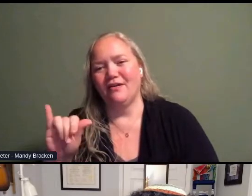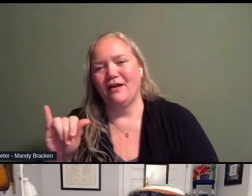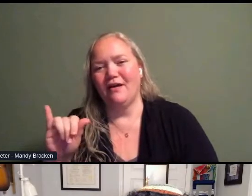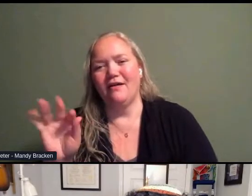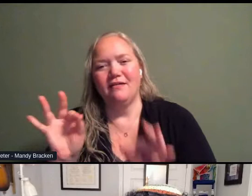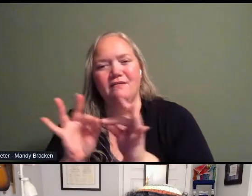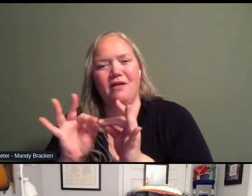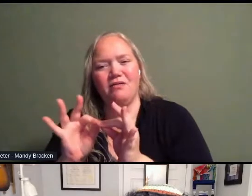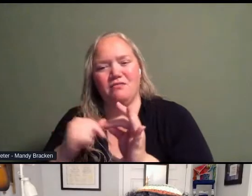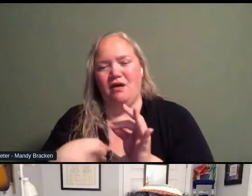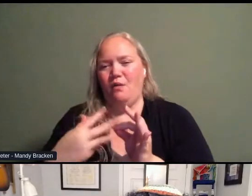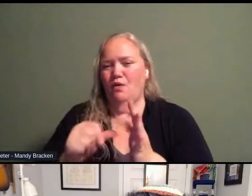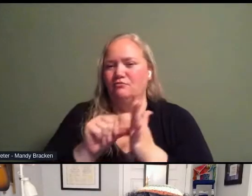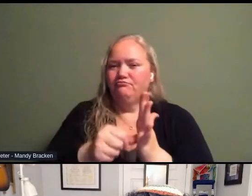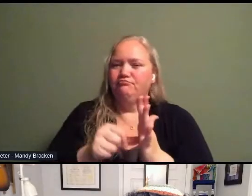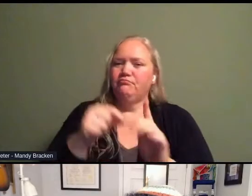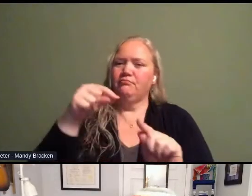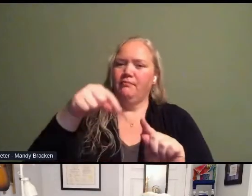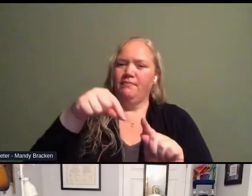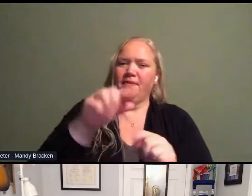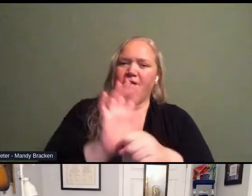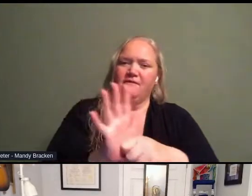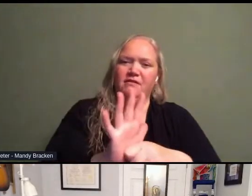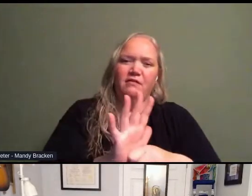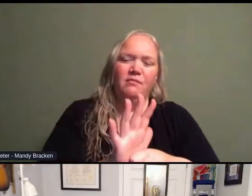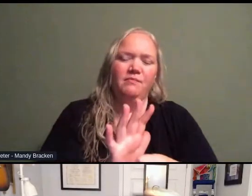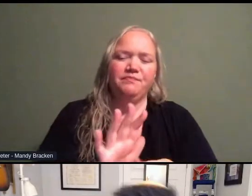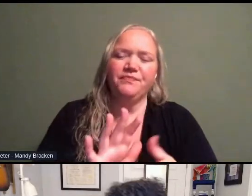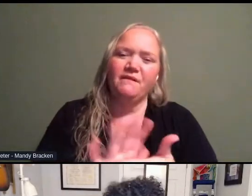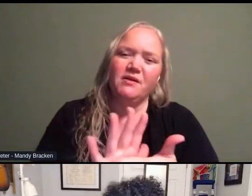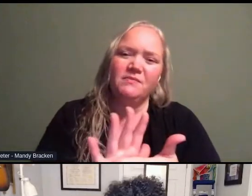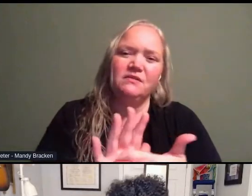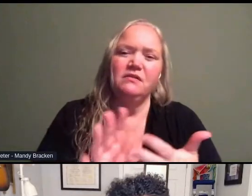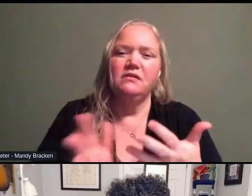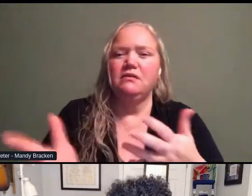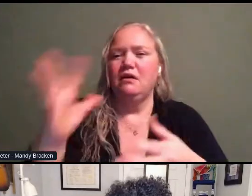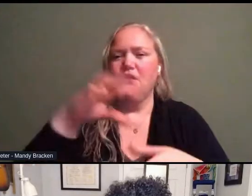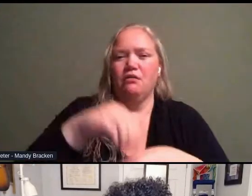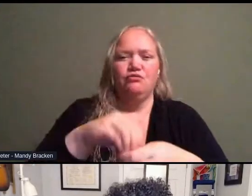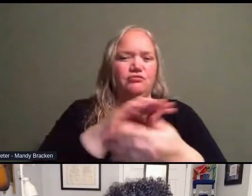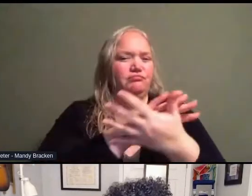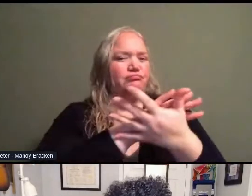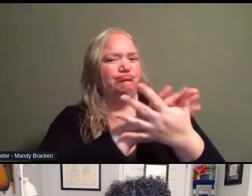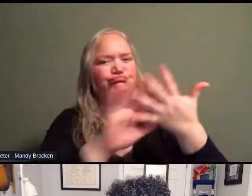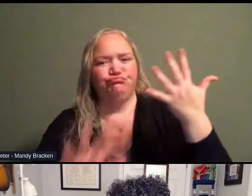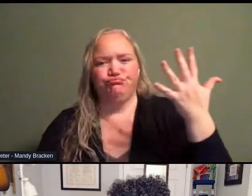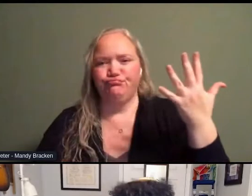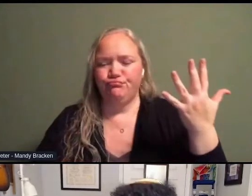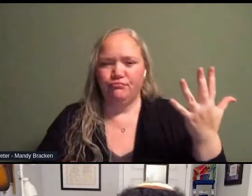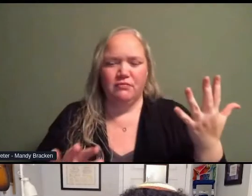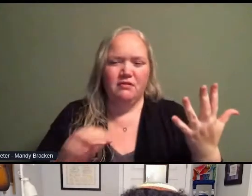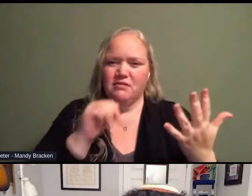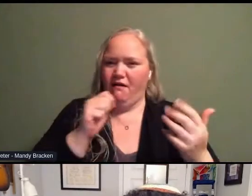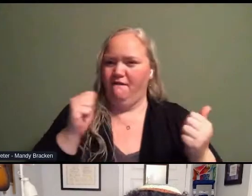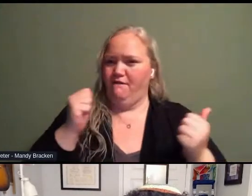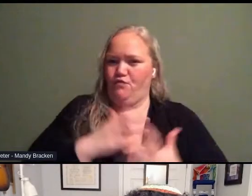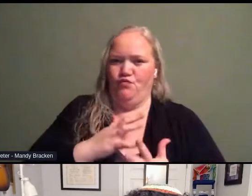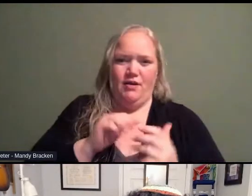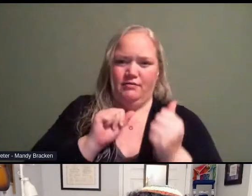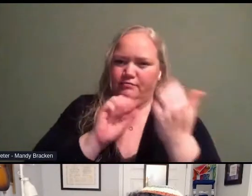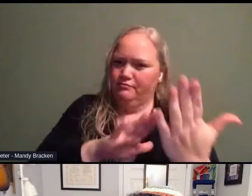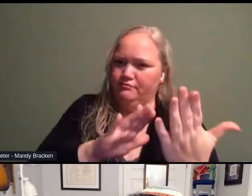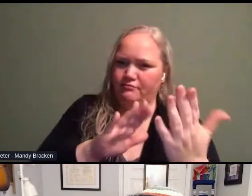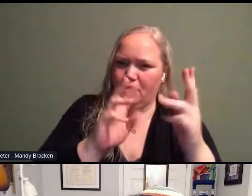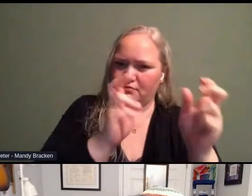the waterfront. They're not afraid to take on any issue. And this year we have films covering every kind of